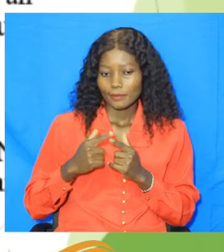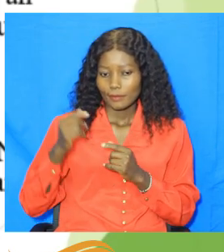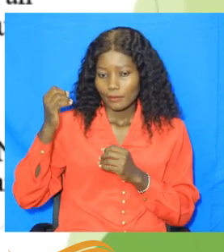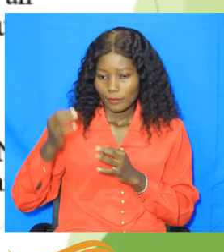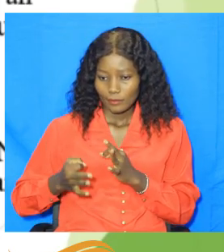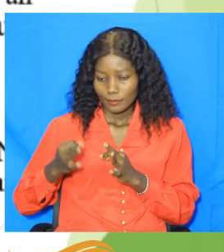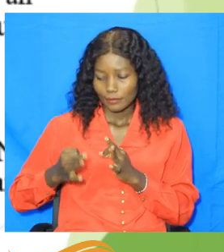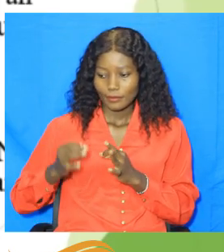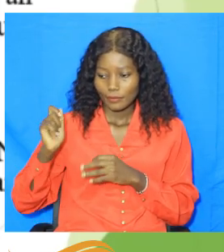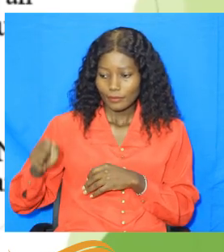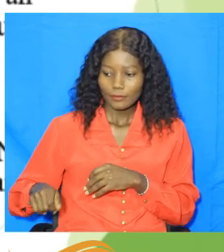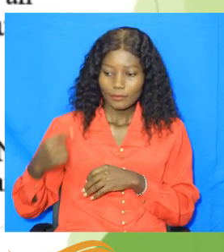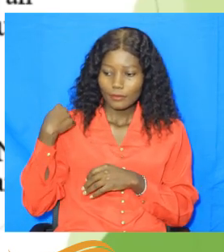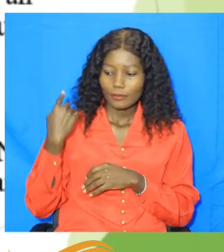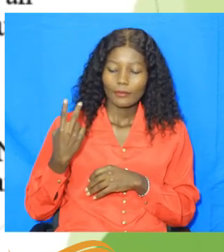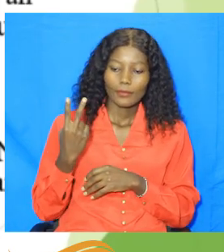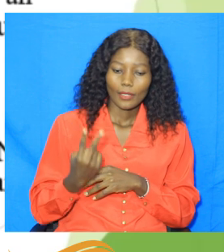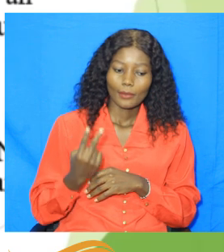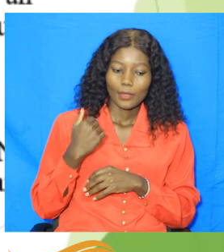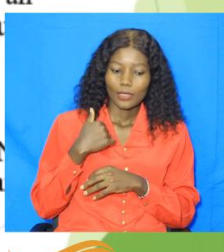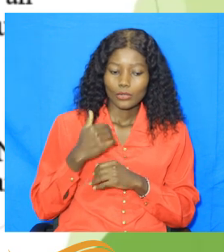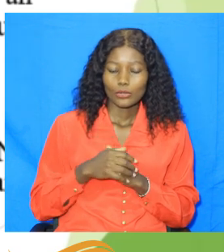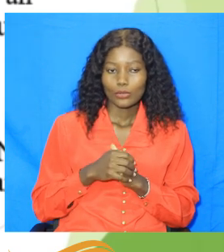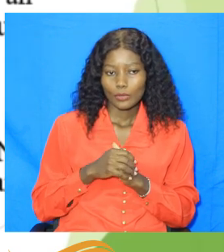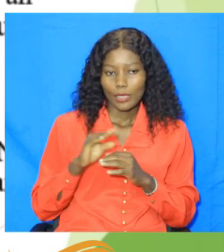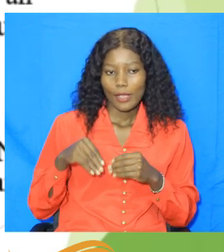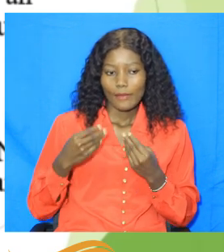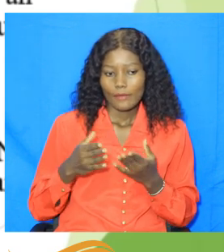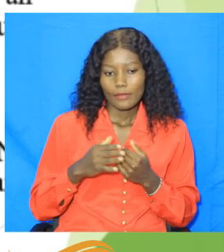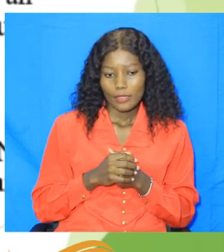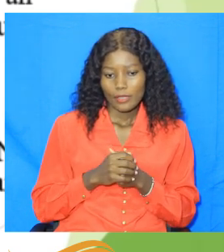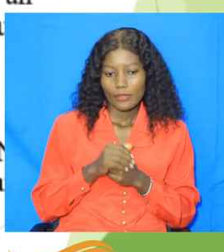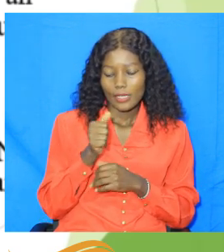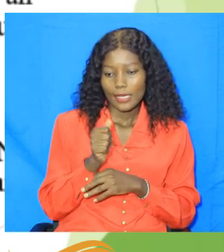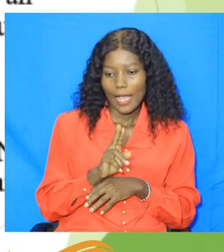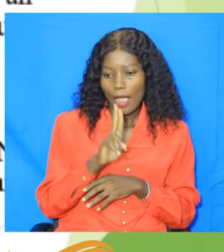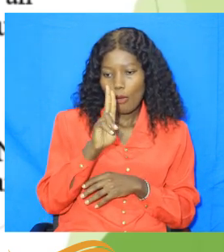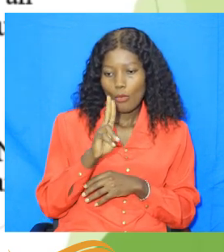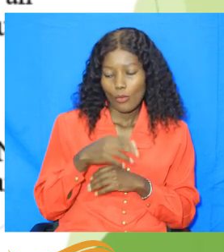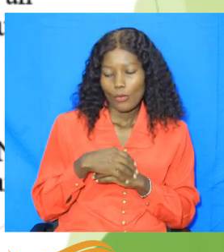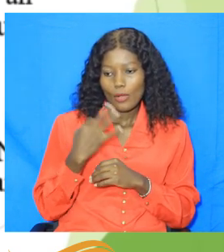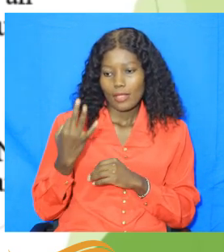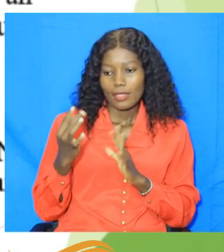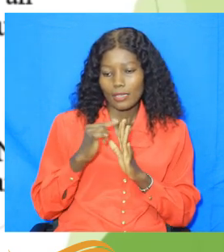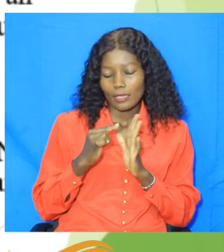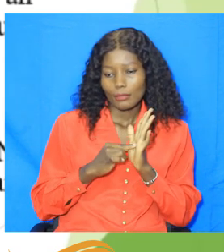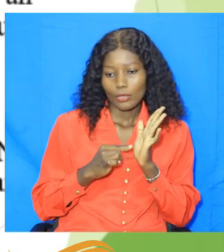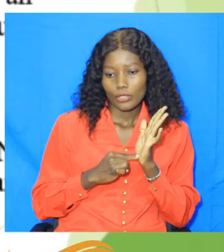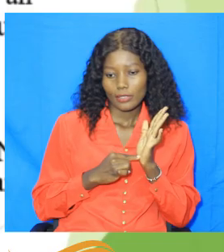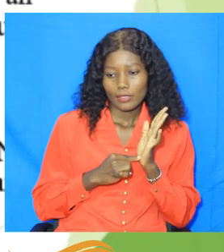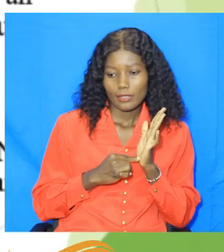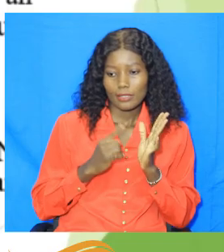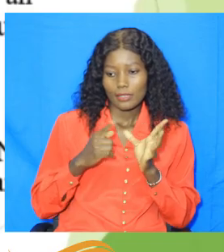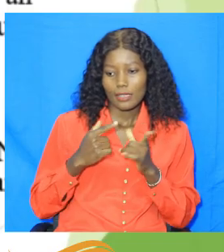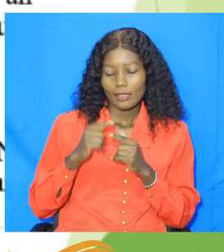case judge number 2 has given Ao 3 points